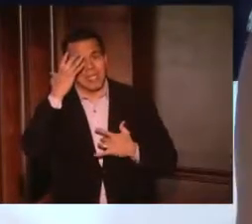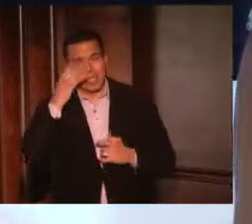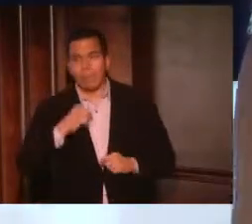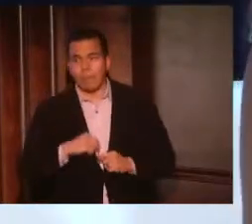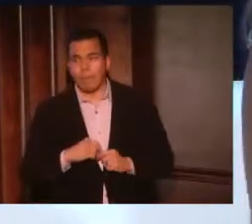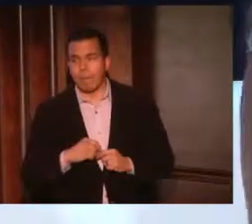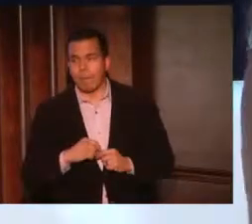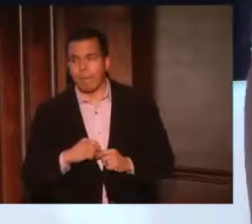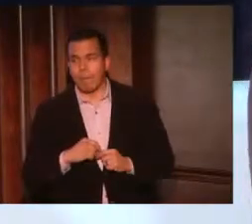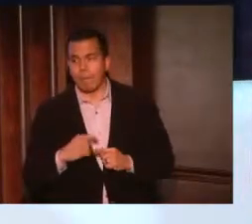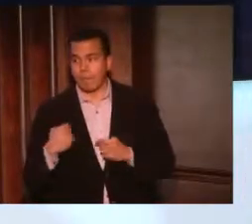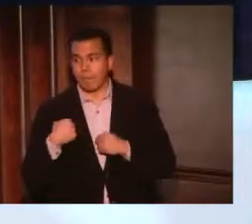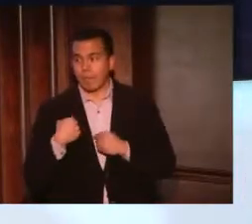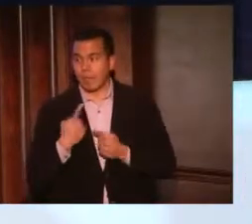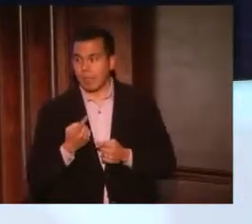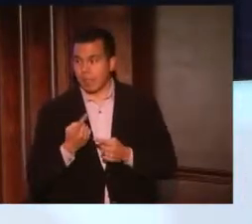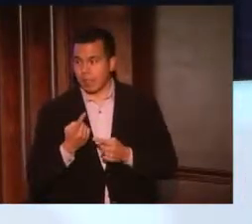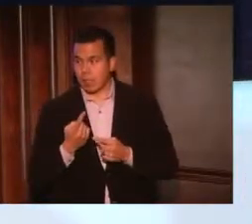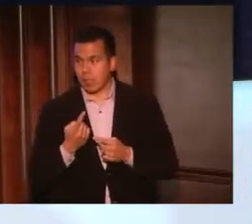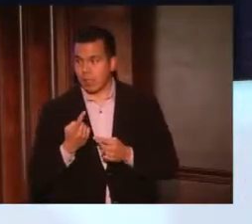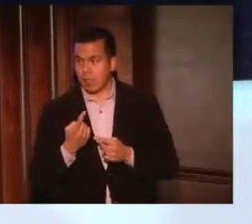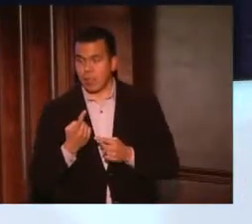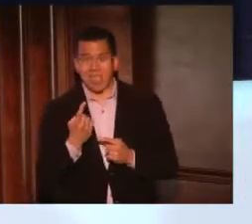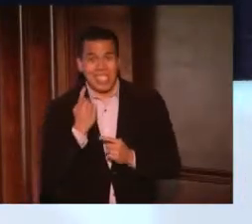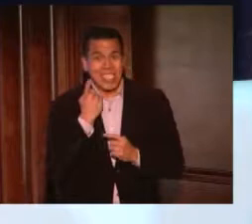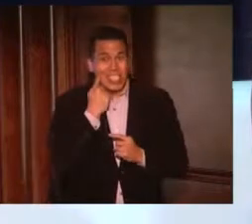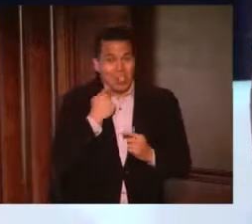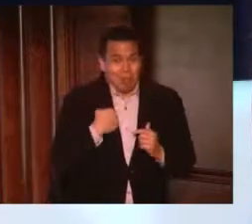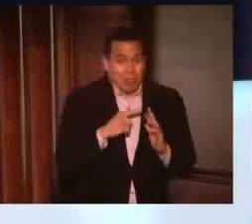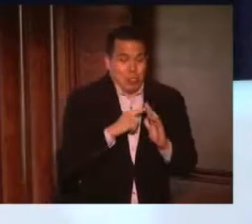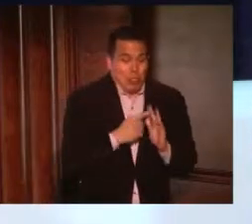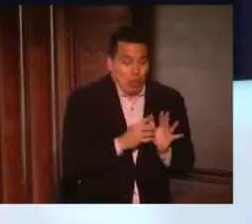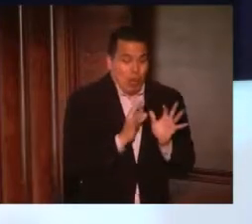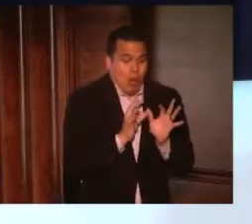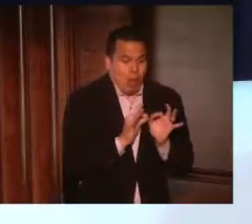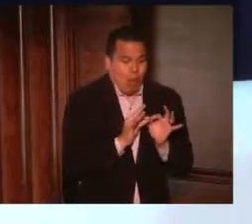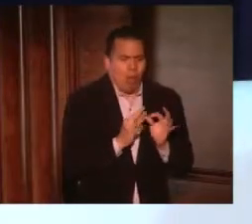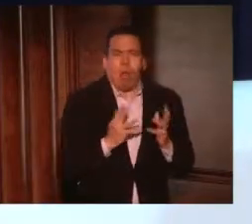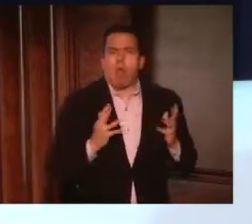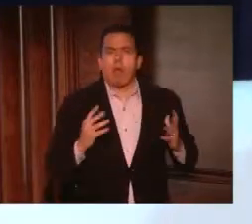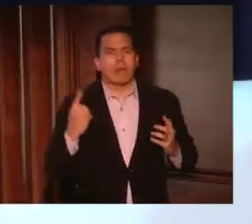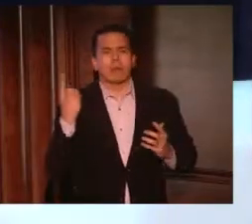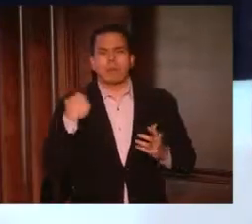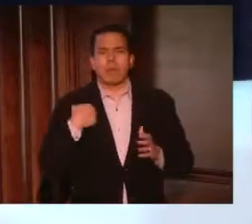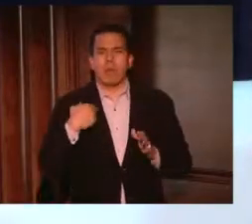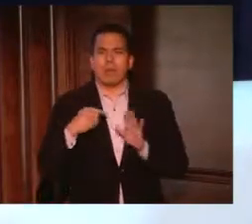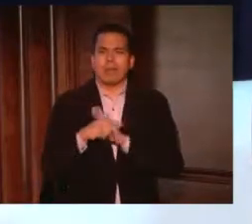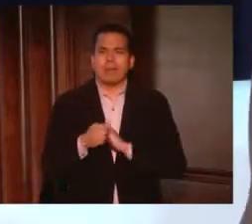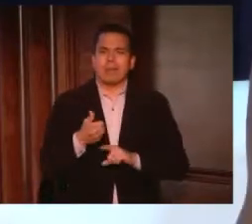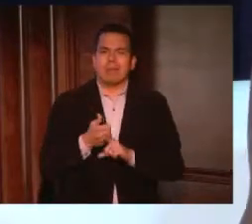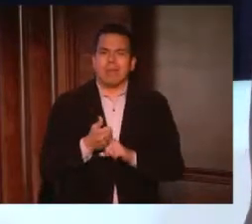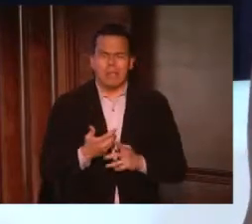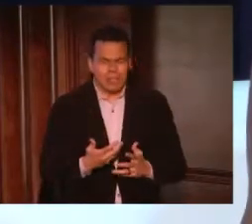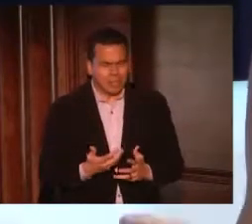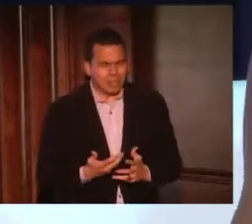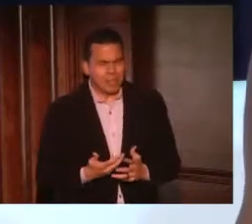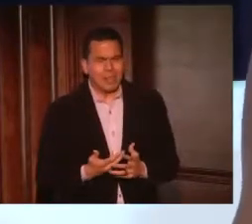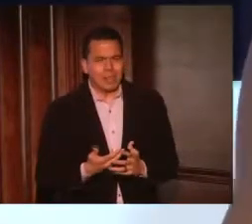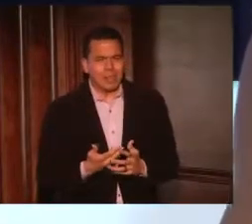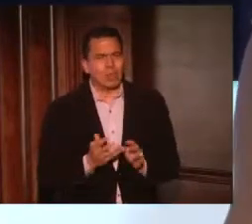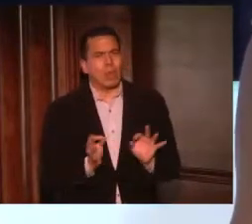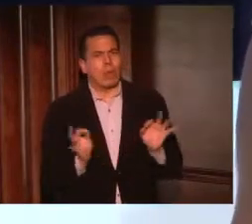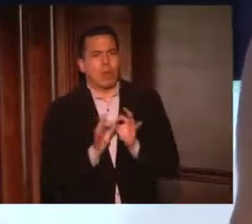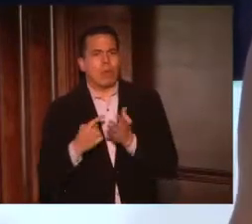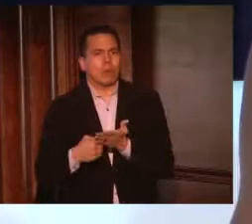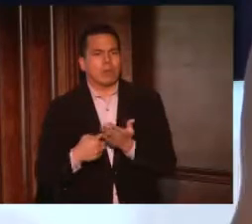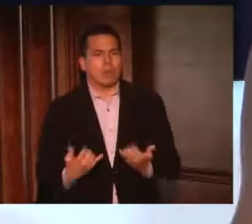speaking, someone has lost their life to suicide. This is both urgent and important. And I'm really delighted to have SITAWA